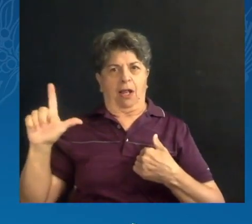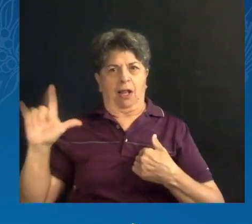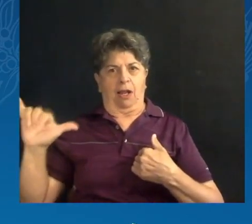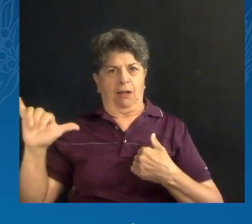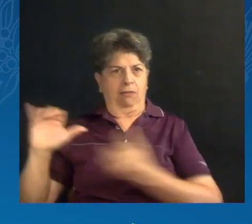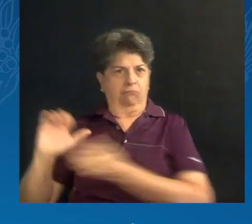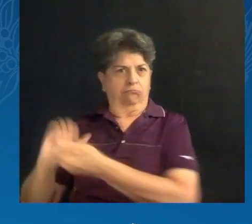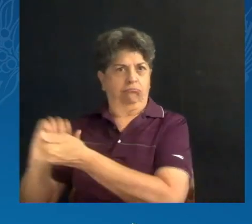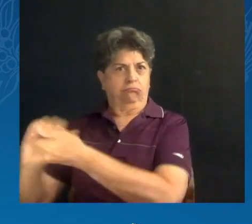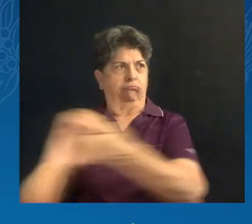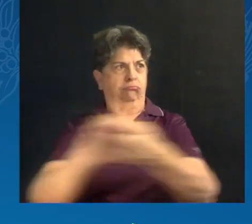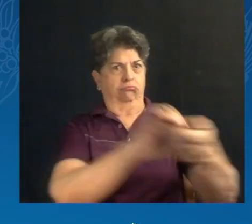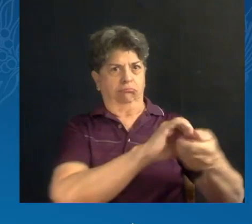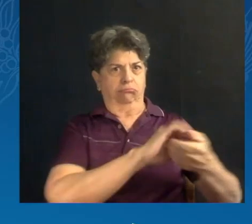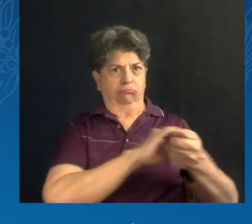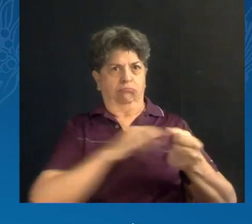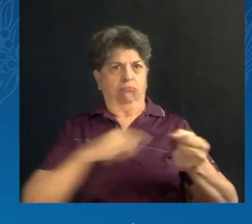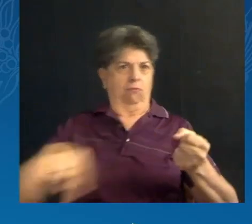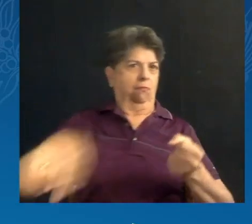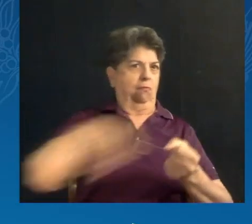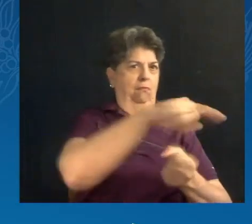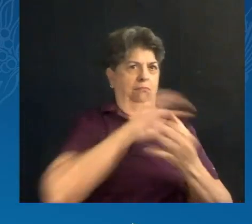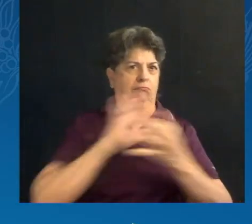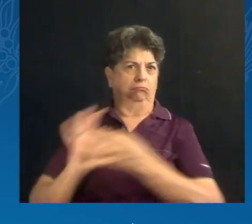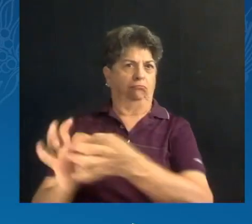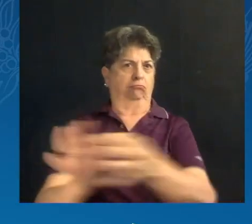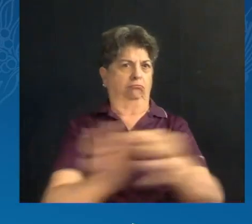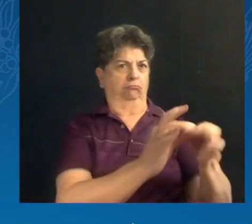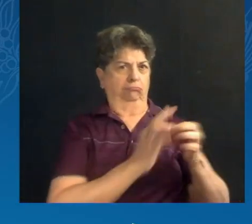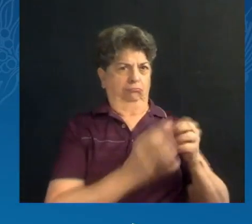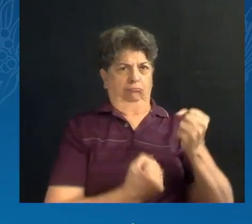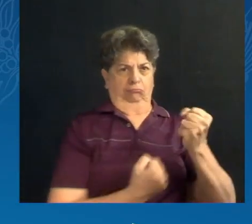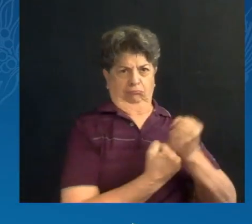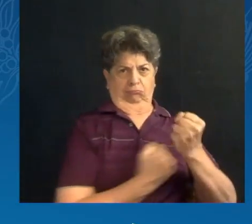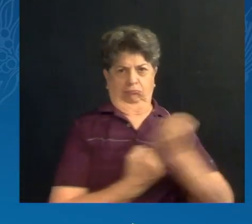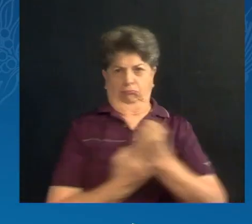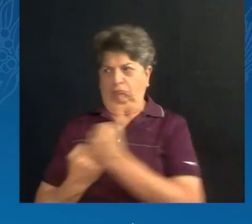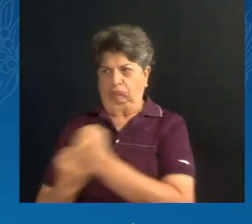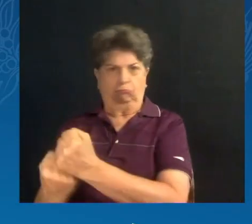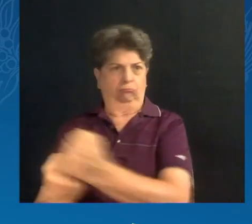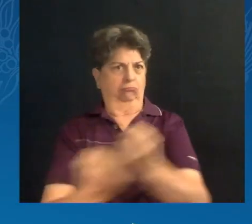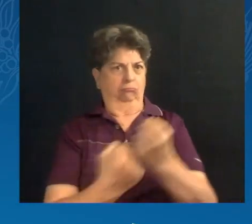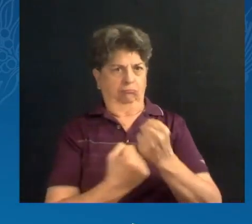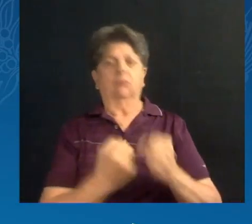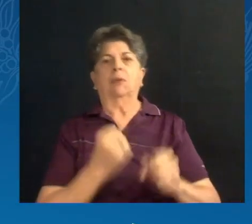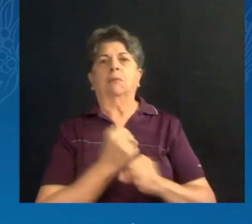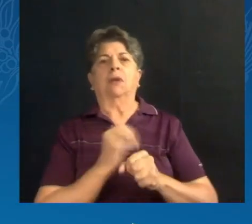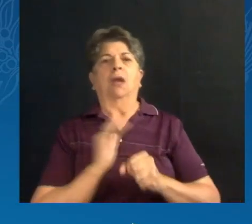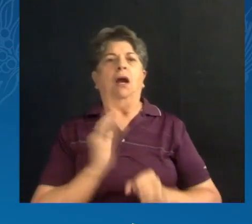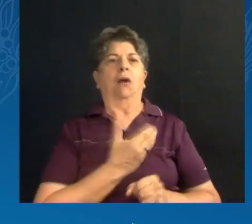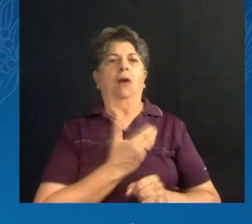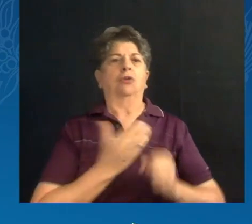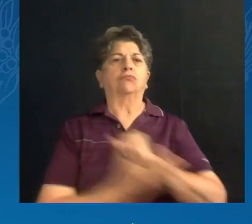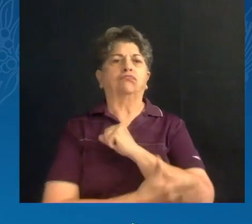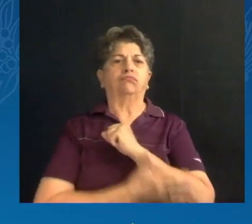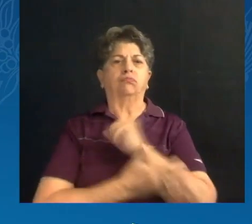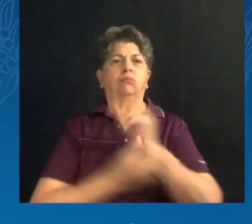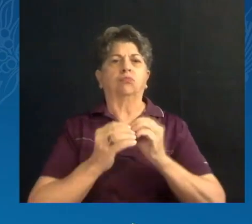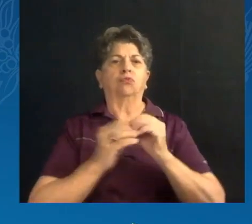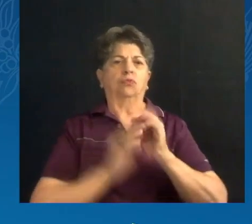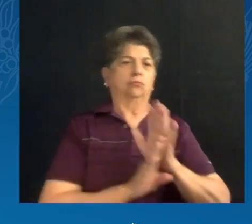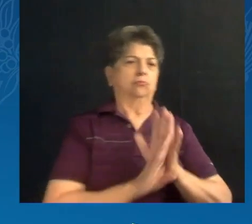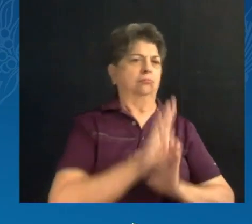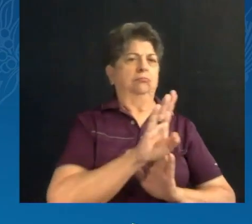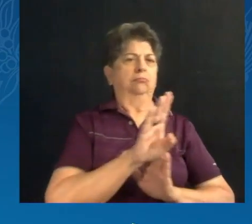and prosperity. All of this work in the Indo-Pacific is guided by a key priority of the Biden-Harris